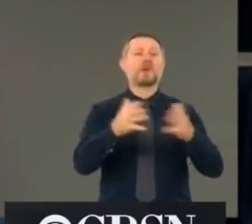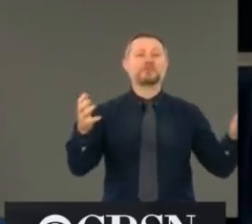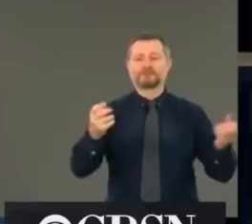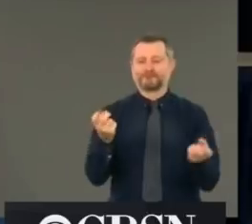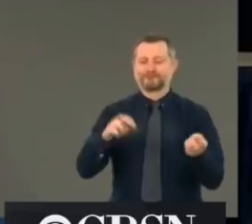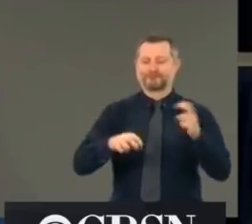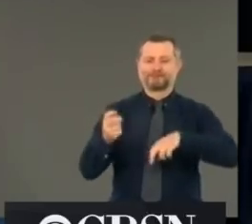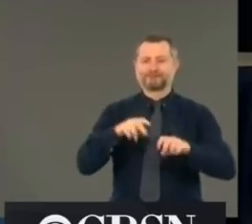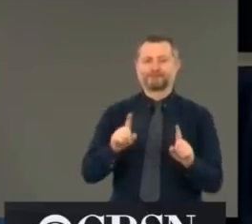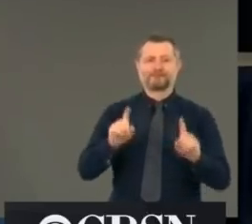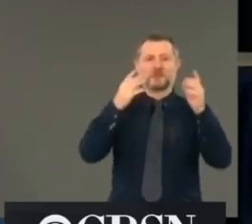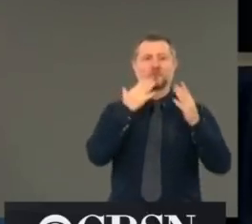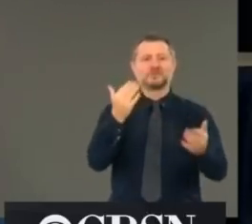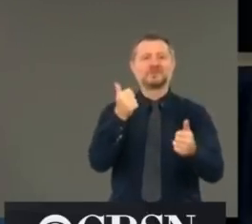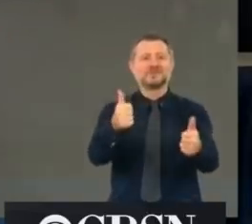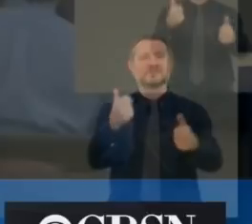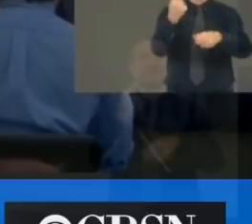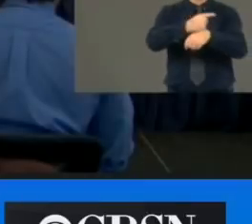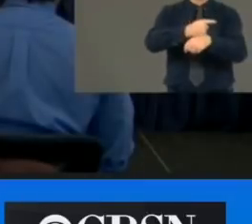day.